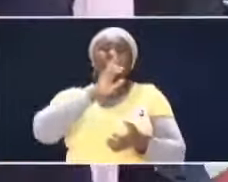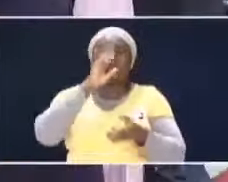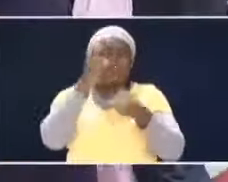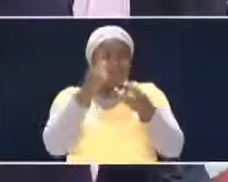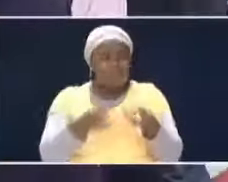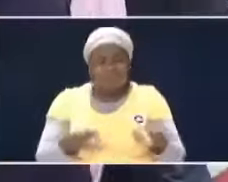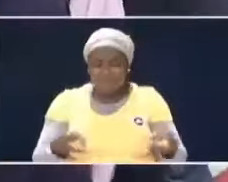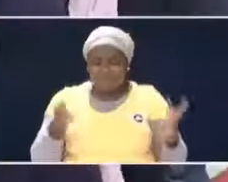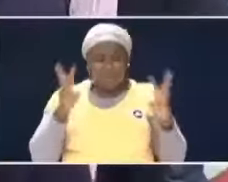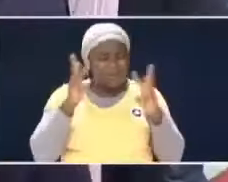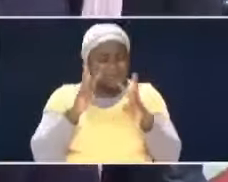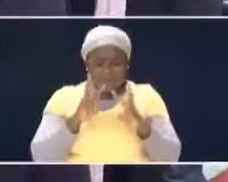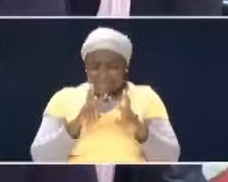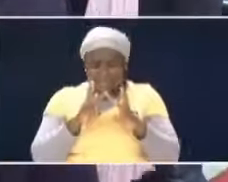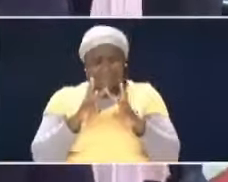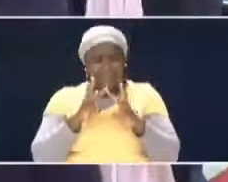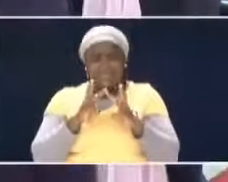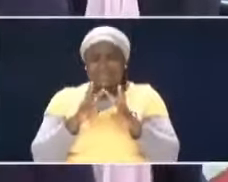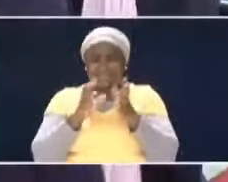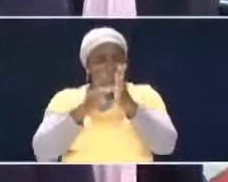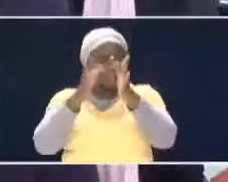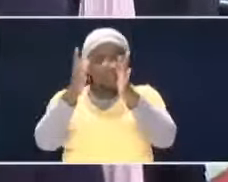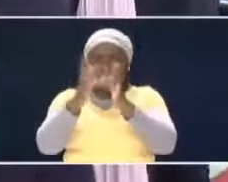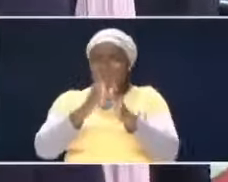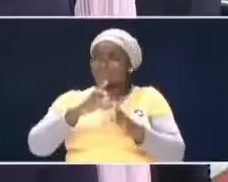en yi loye